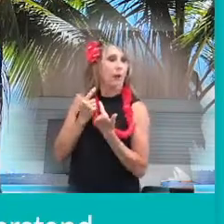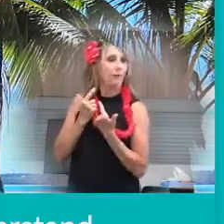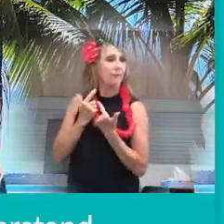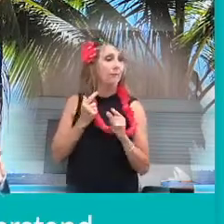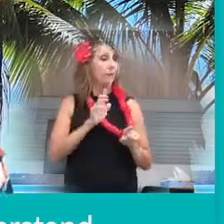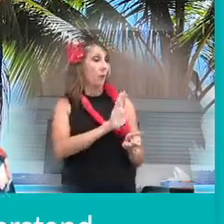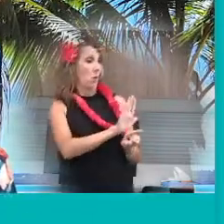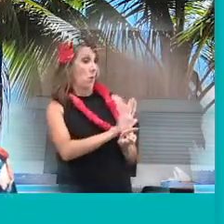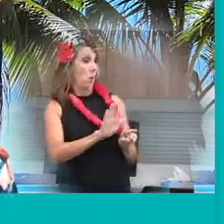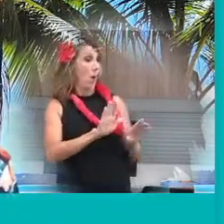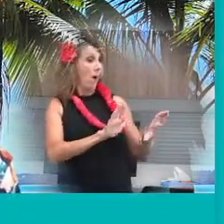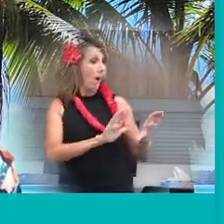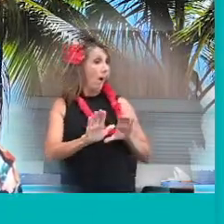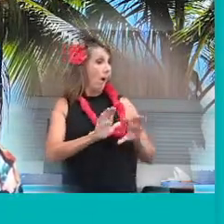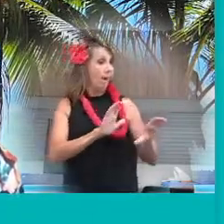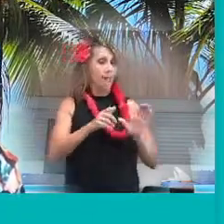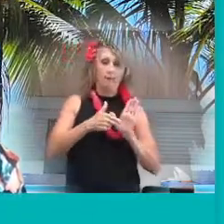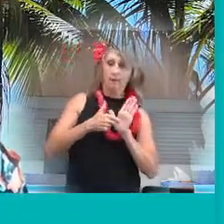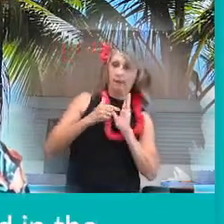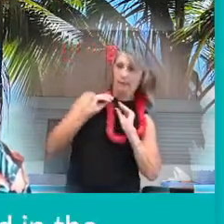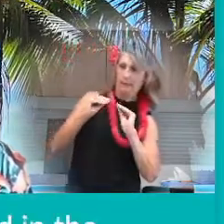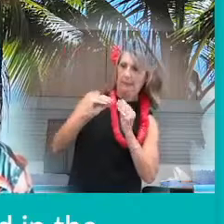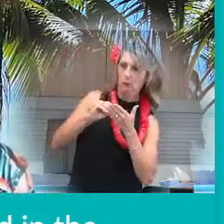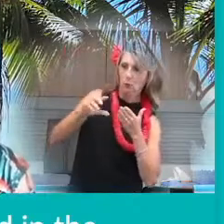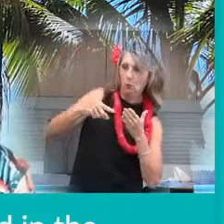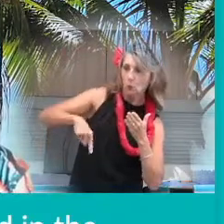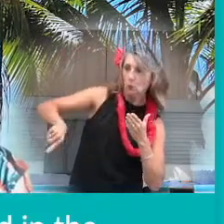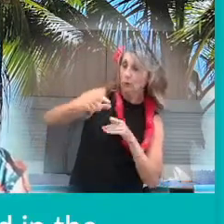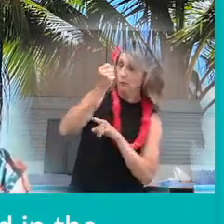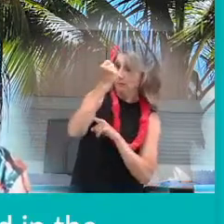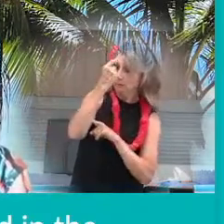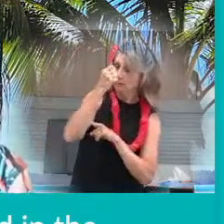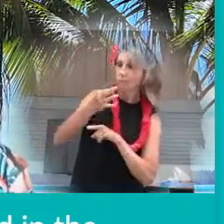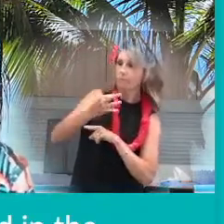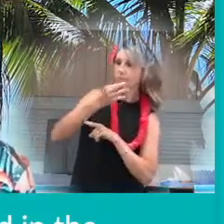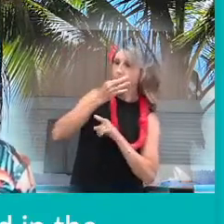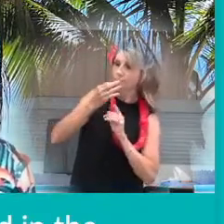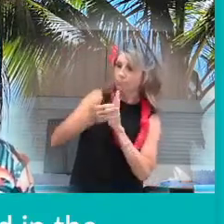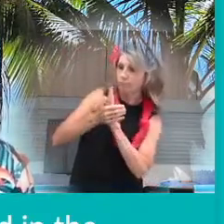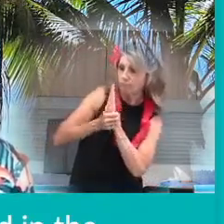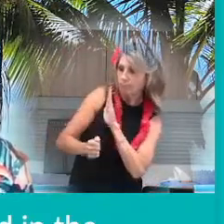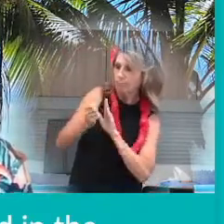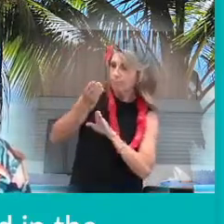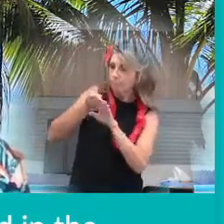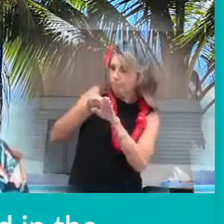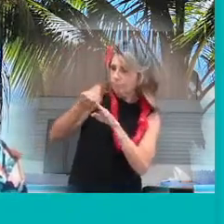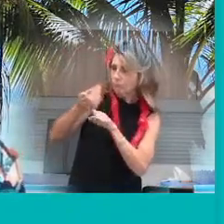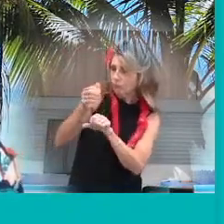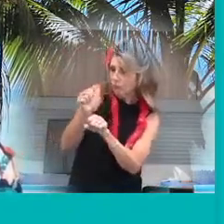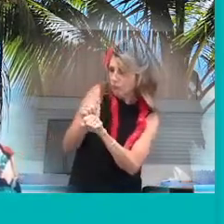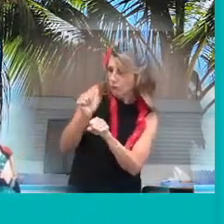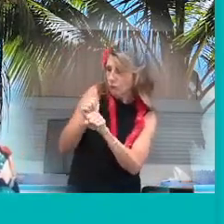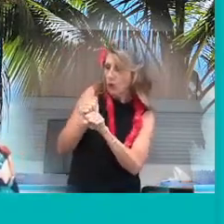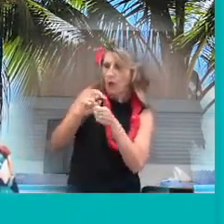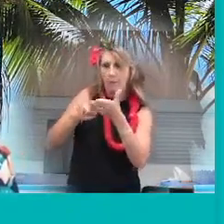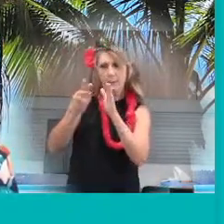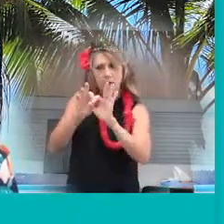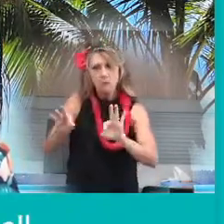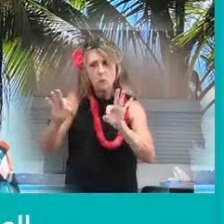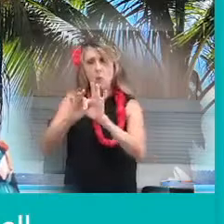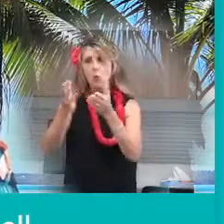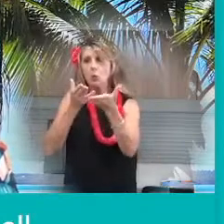our students to understand that those talents and those vocations are best used in the service of